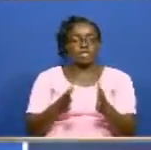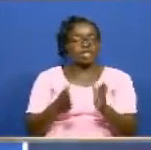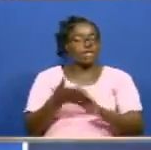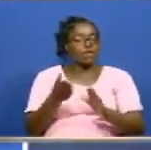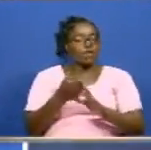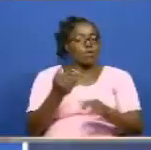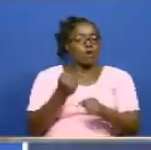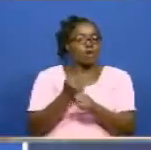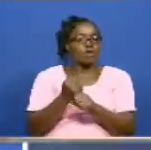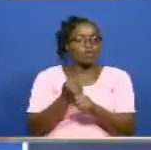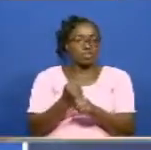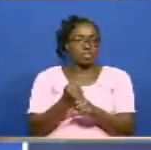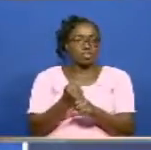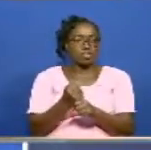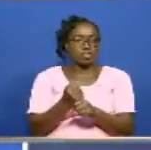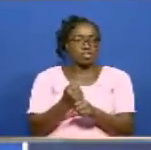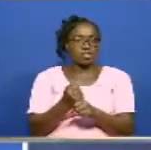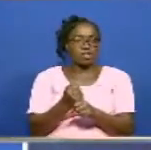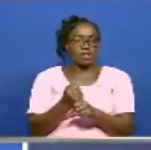works, to bring the works